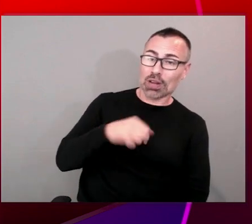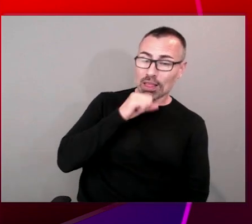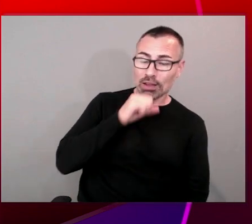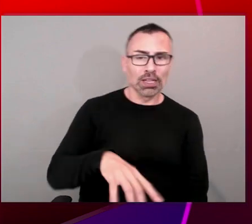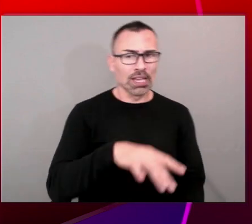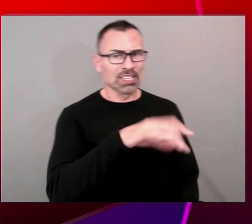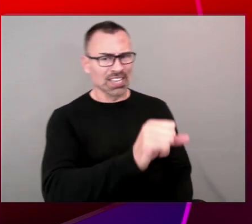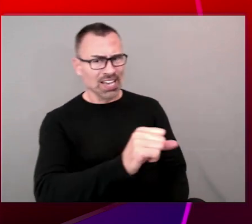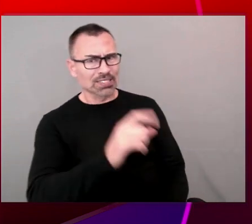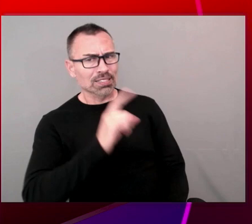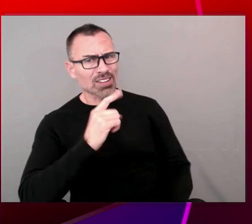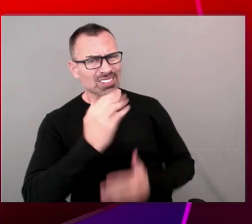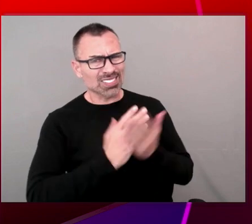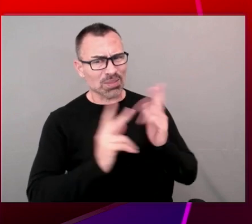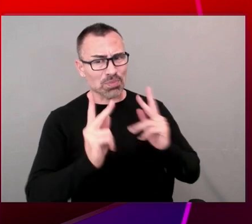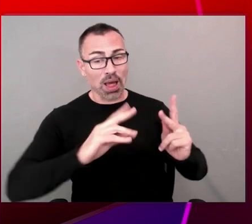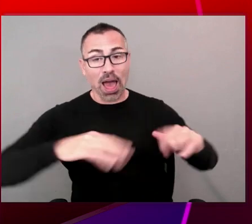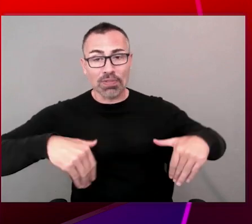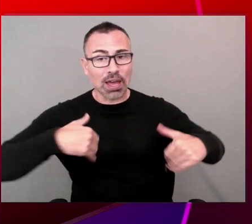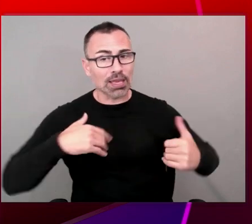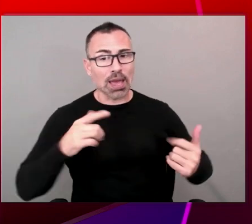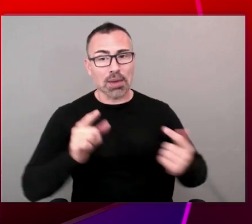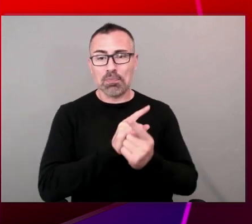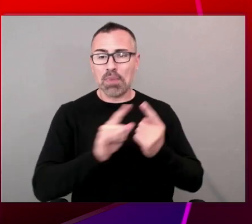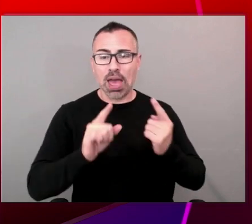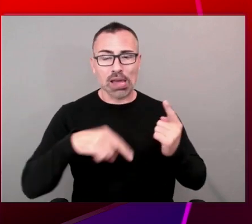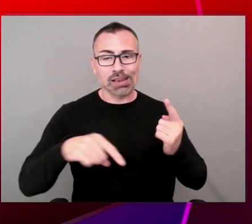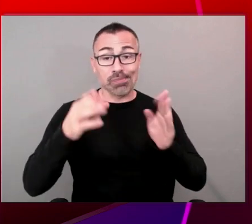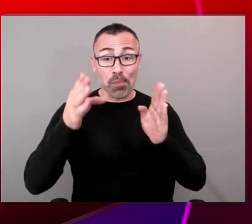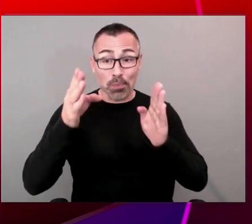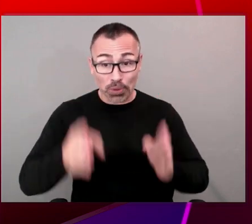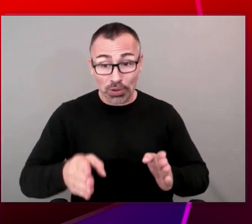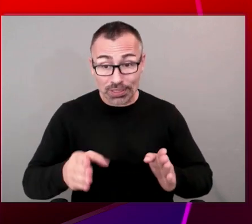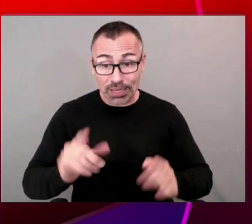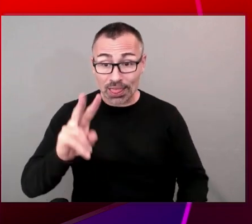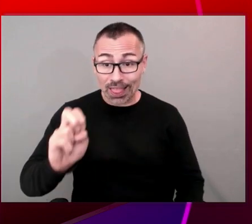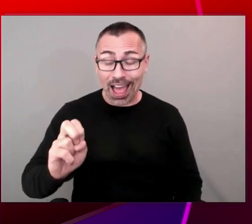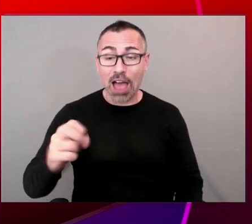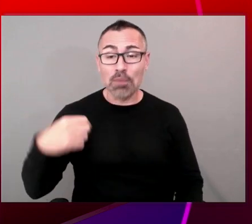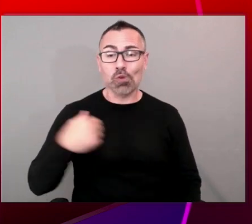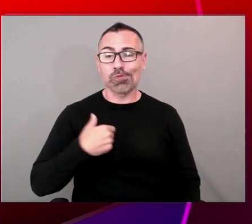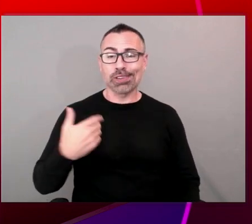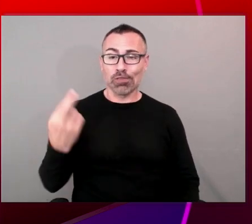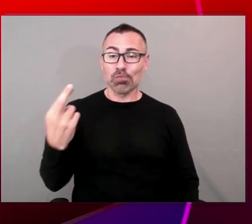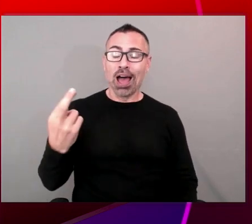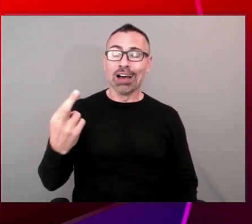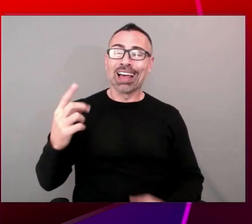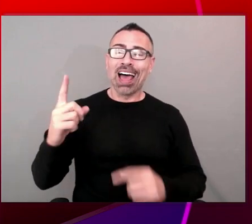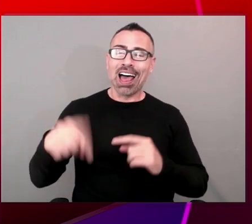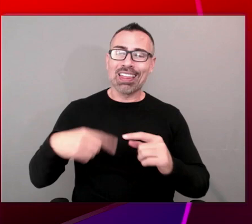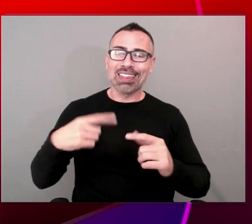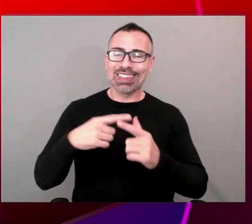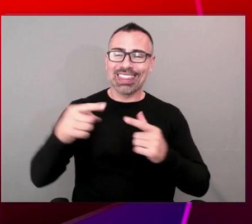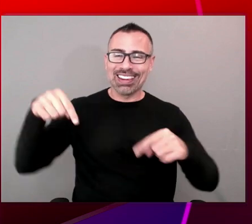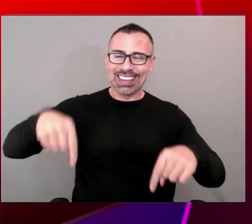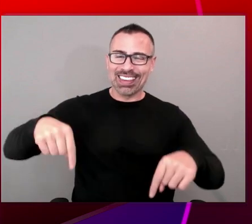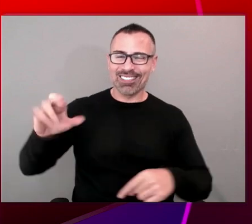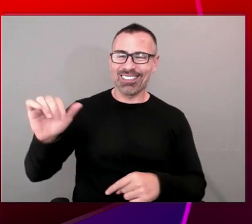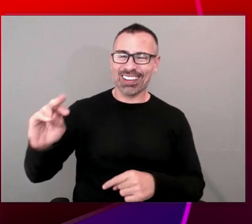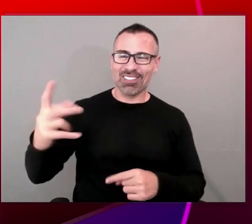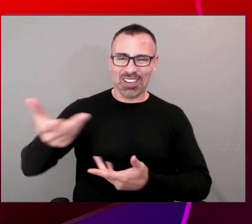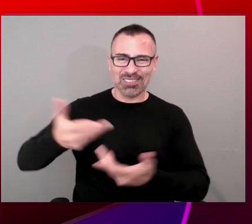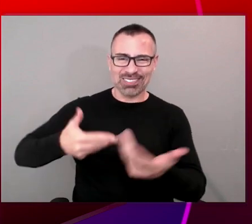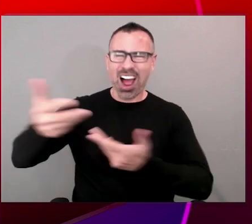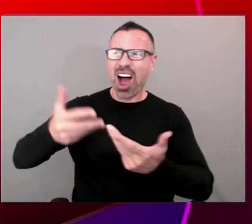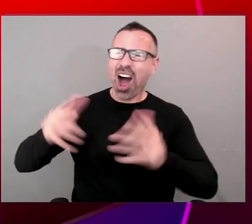met in person, and we're pals. And then we get together at reInvent and have a wonderful time together. It's I've never met you before, but